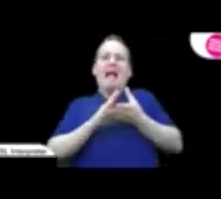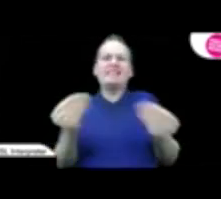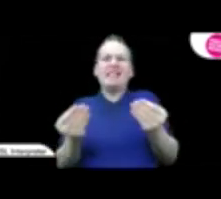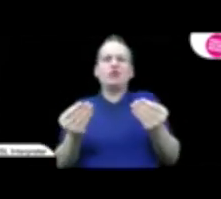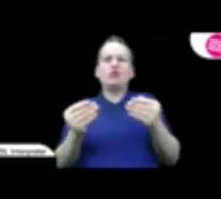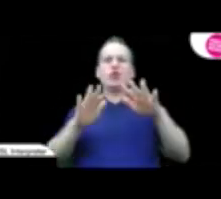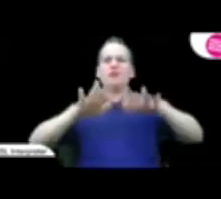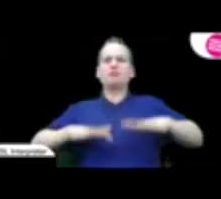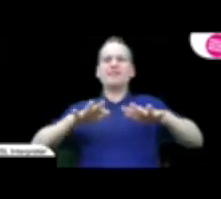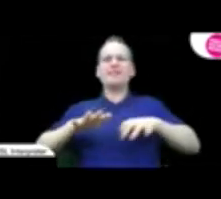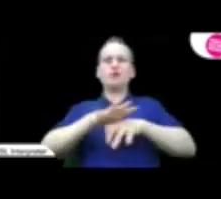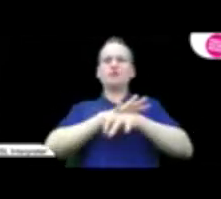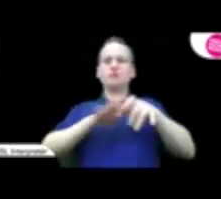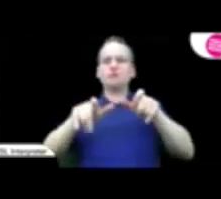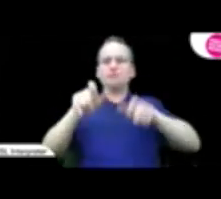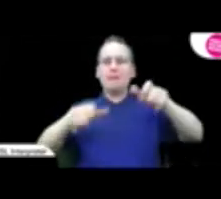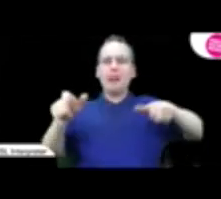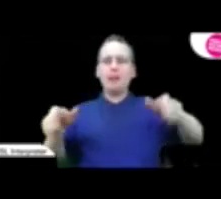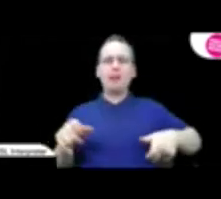race.